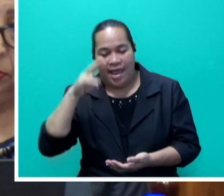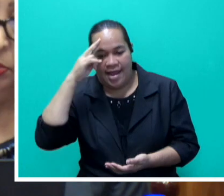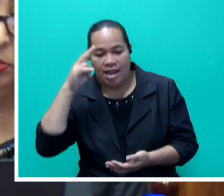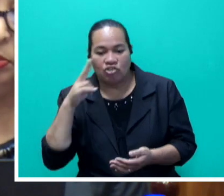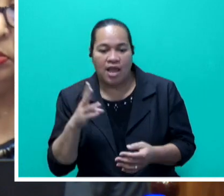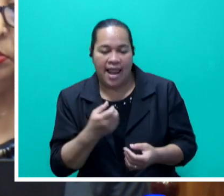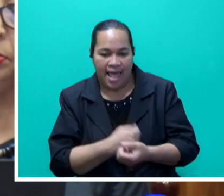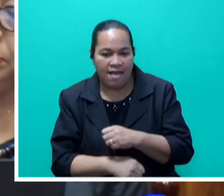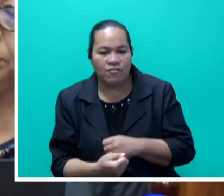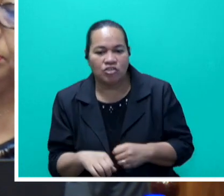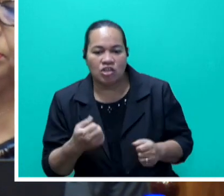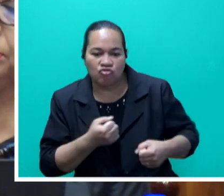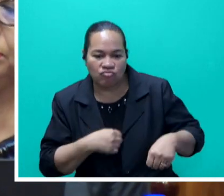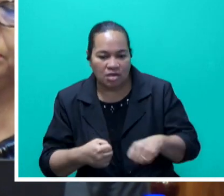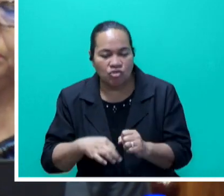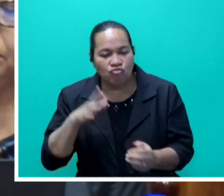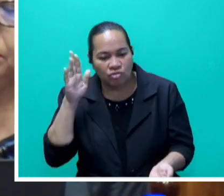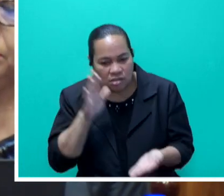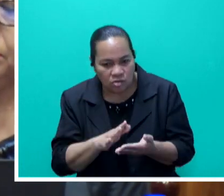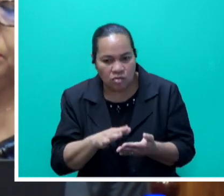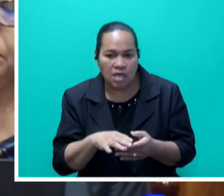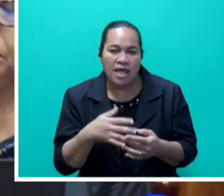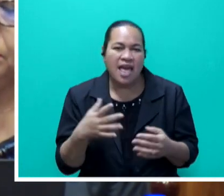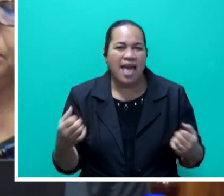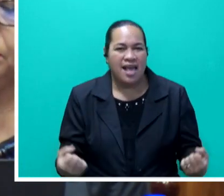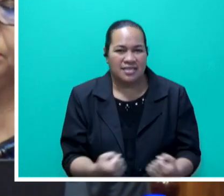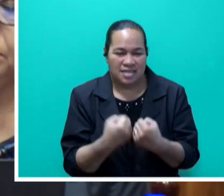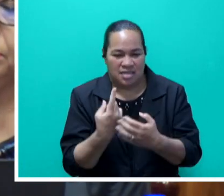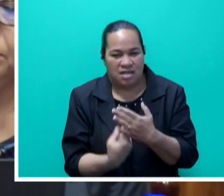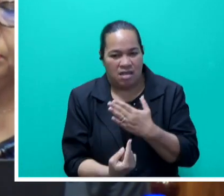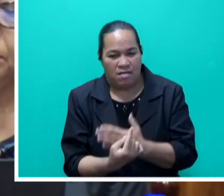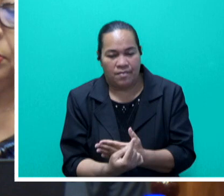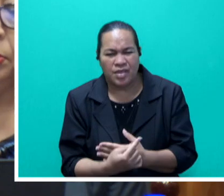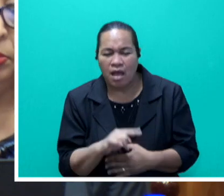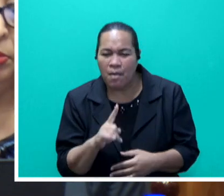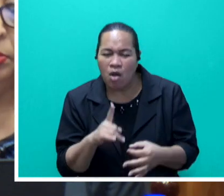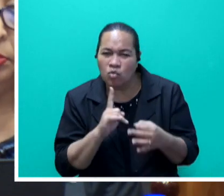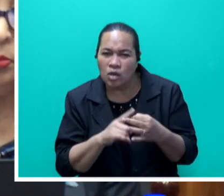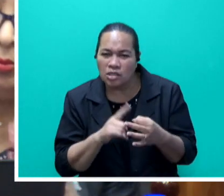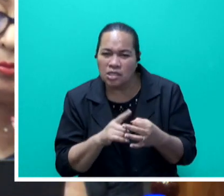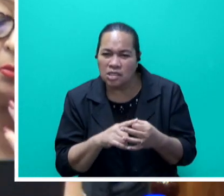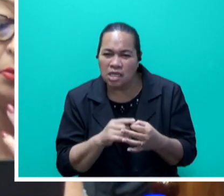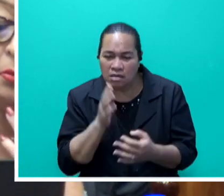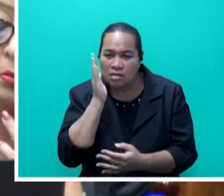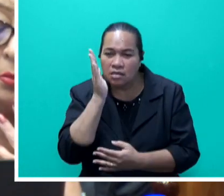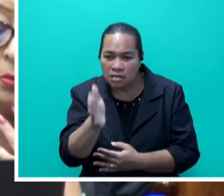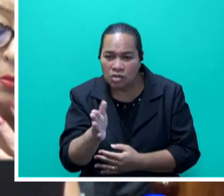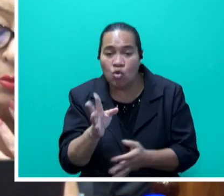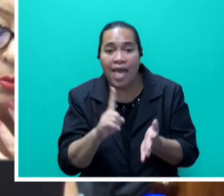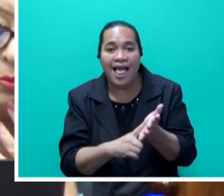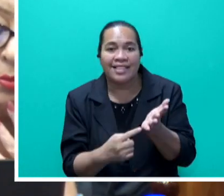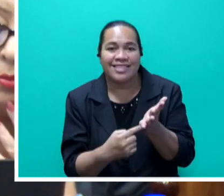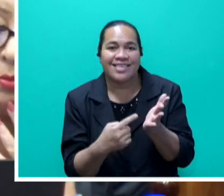to reduce those road accidents and fatalities in Fiji. Although the question is posed directly to the